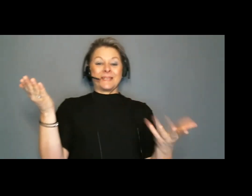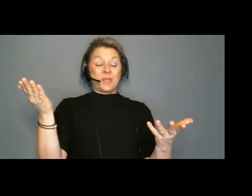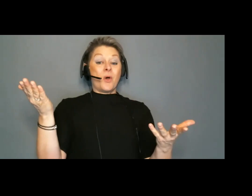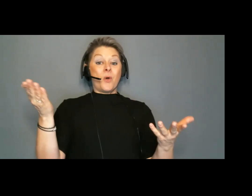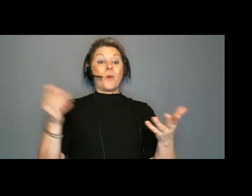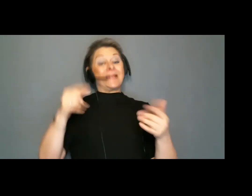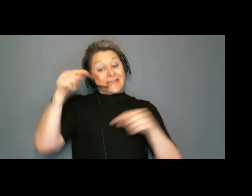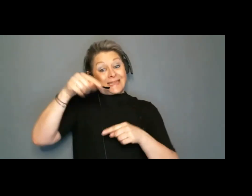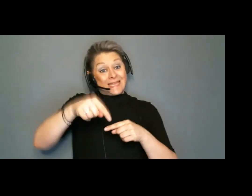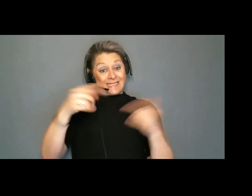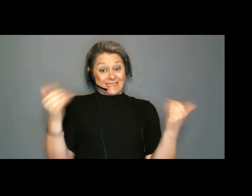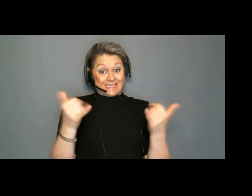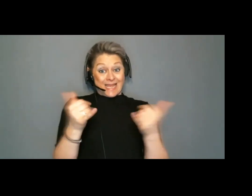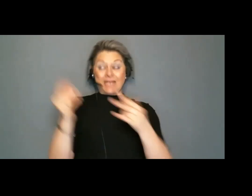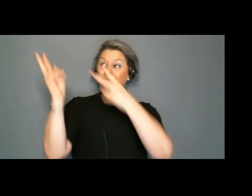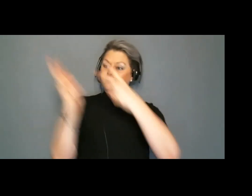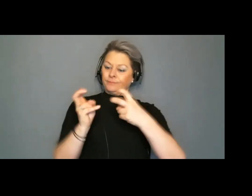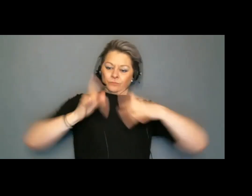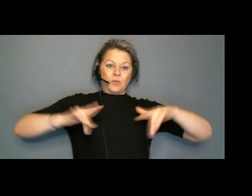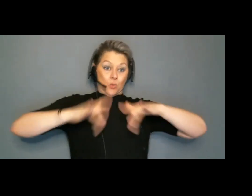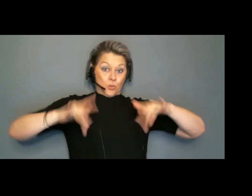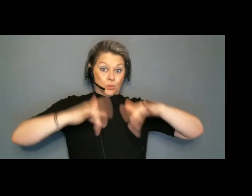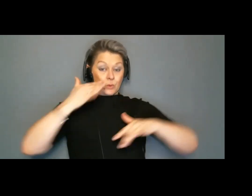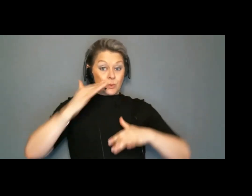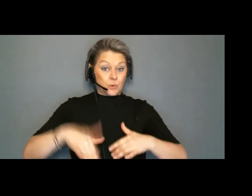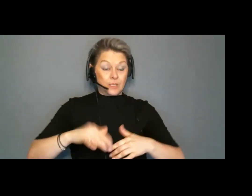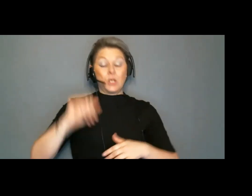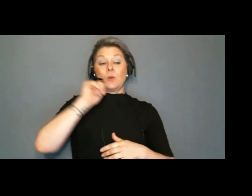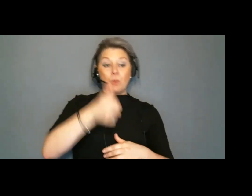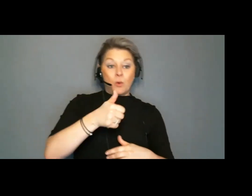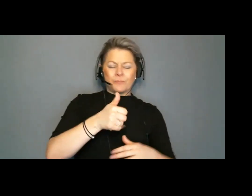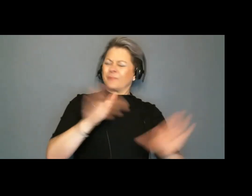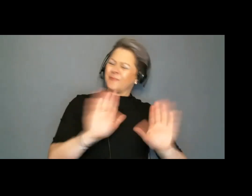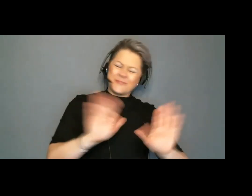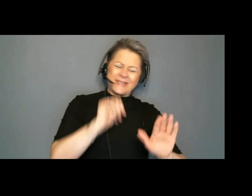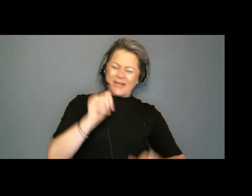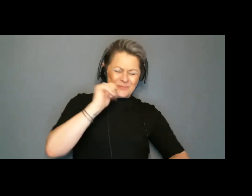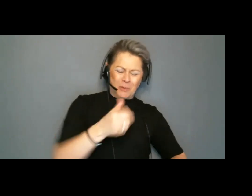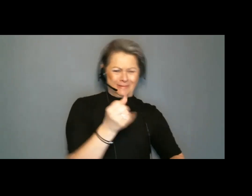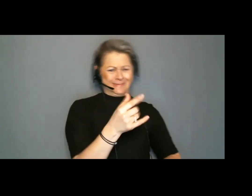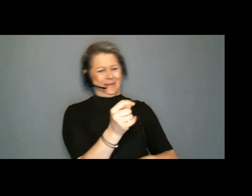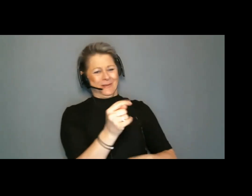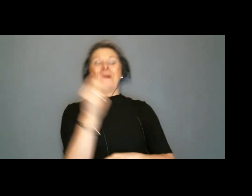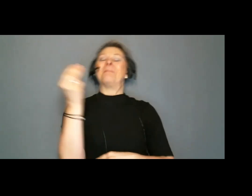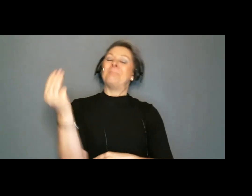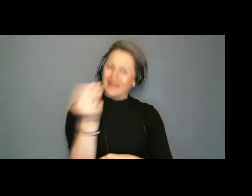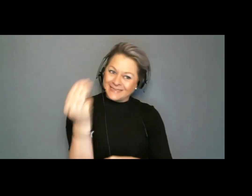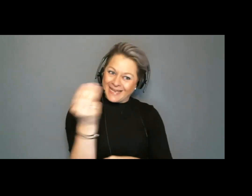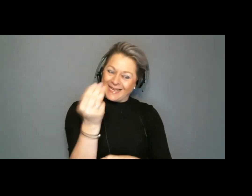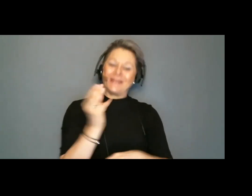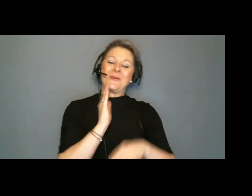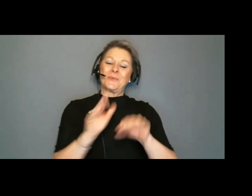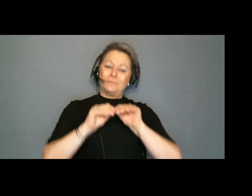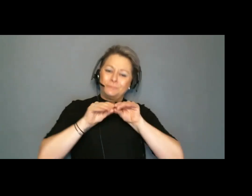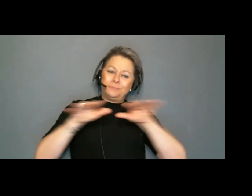session. And tomorrow, or not tomorrow, Monday, tomorrow Saturday, we'll be sending out a link to